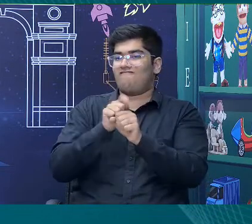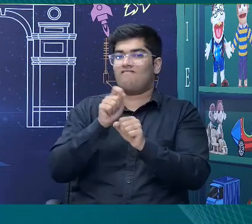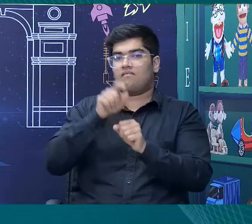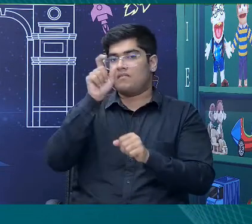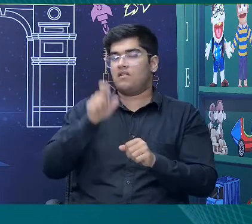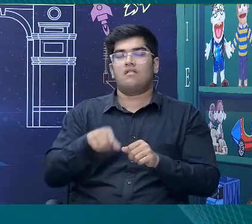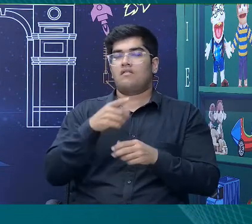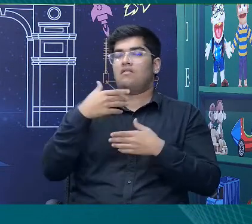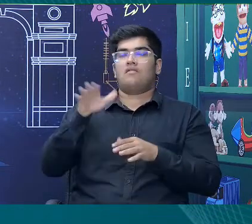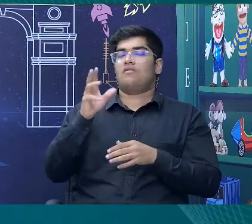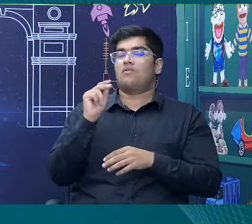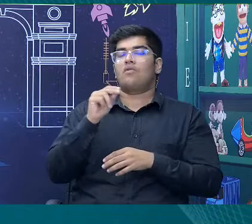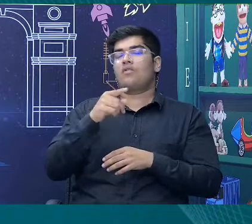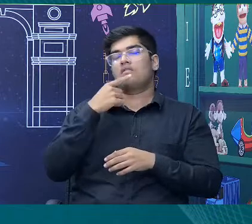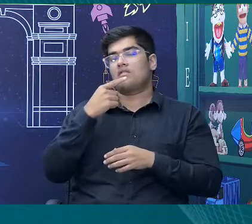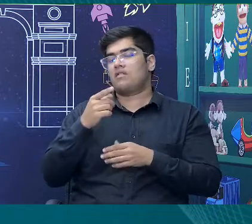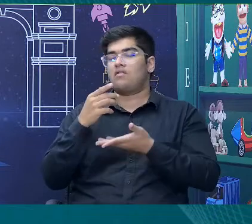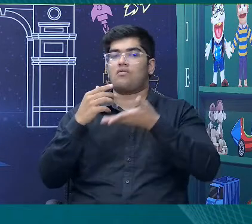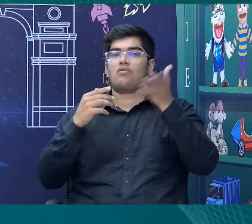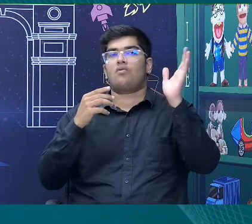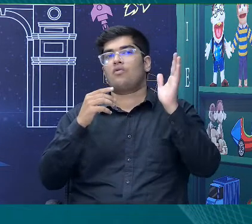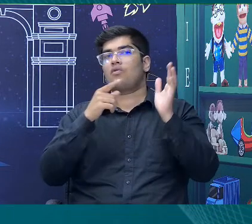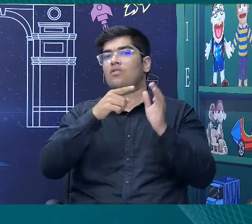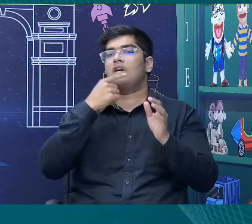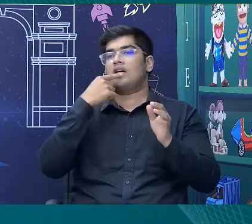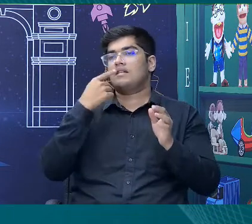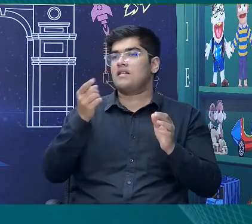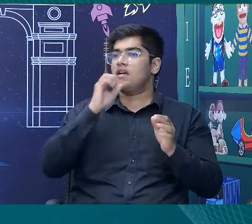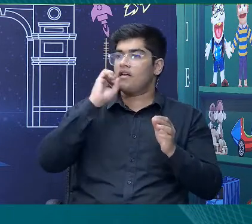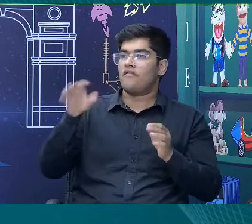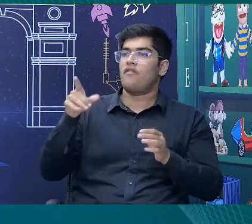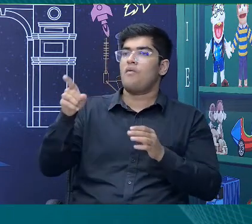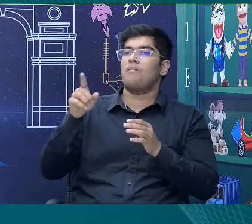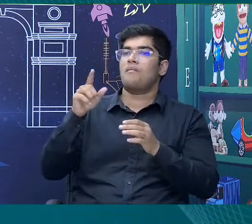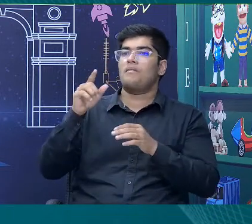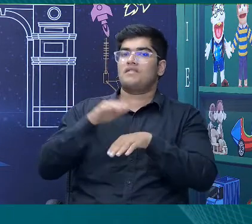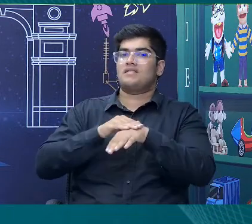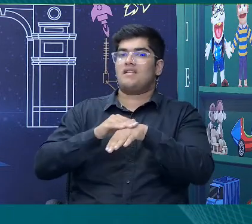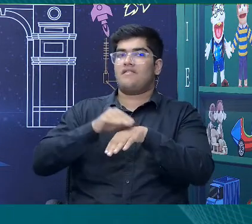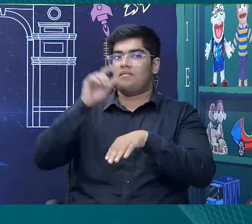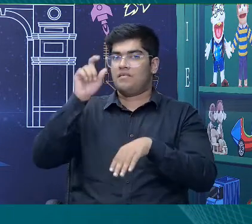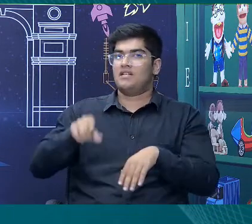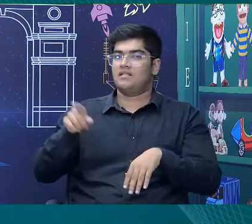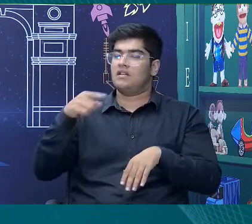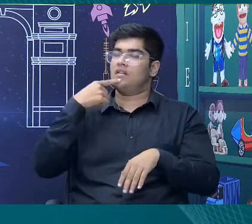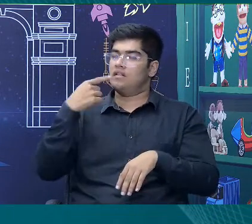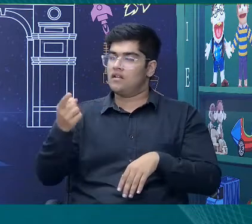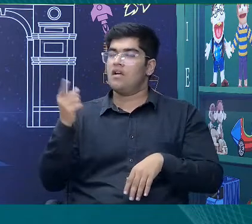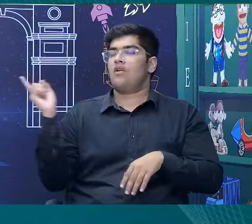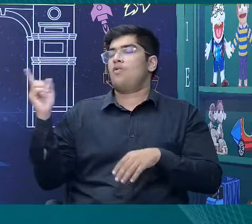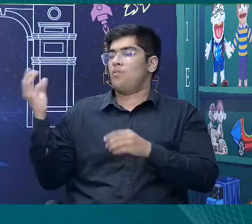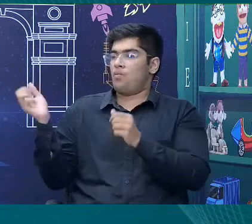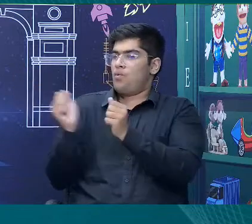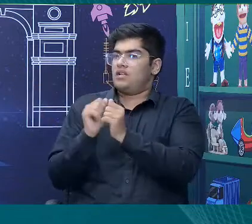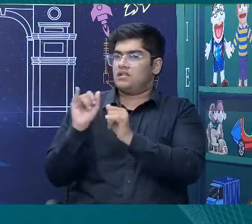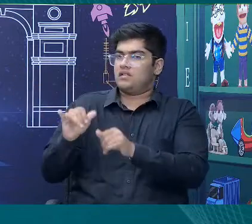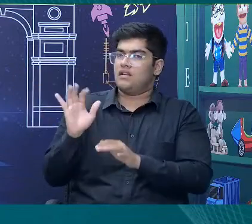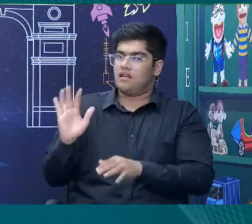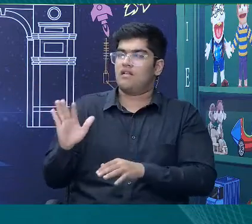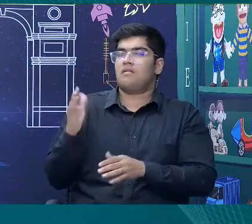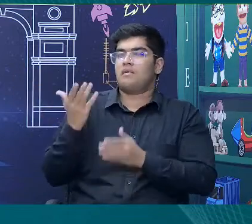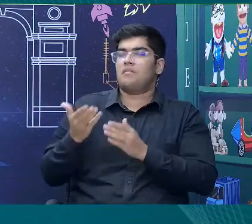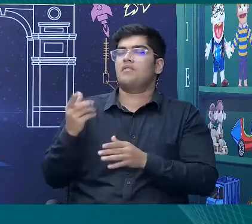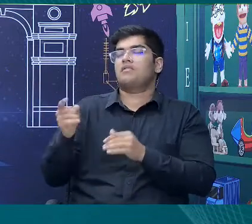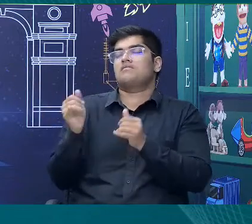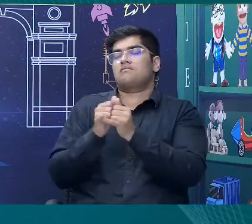then he leaves for the day and he tells the blacksmith, he says, I feel aaj ye aapke paas hi rehna chahte hain, and he leaves him and he goes. The